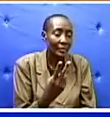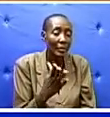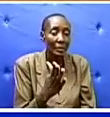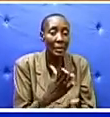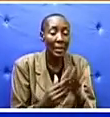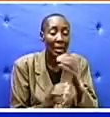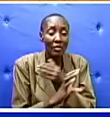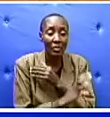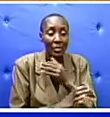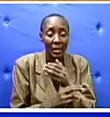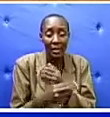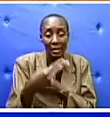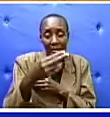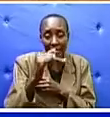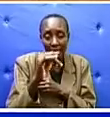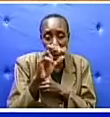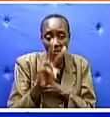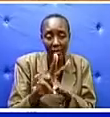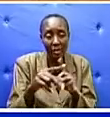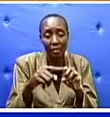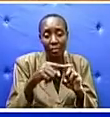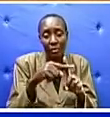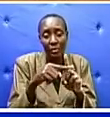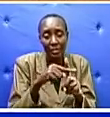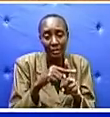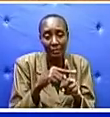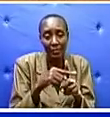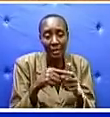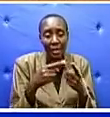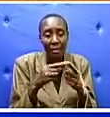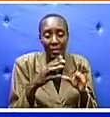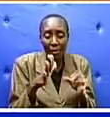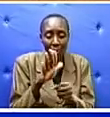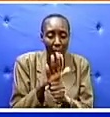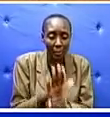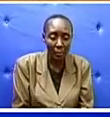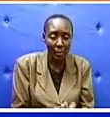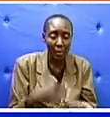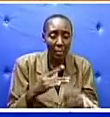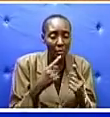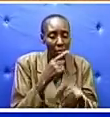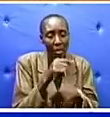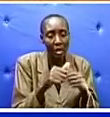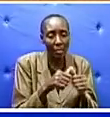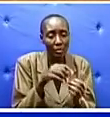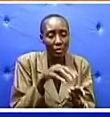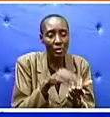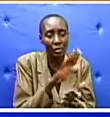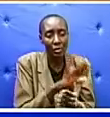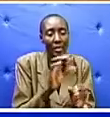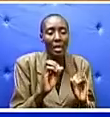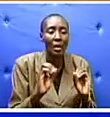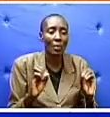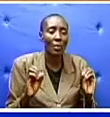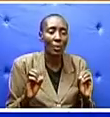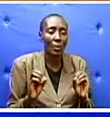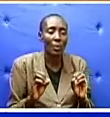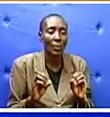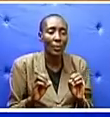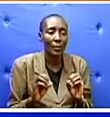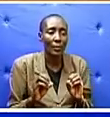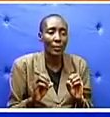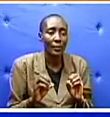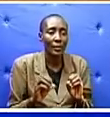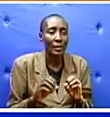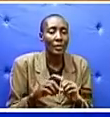is HIV positive. Mm-hmm. But it's just because of stigma, people are not coming out and saying, hello, I'm taking my meds, you know? So we